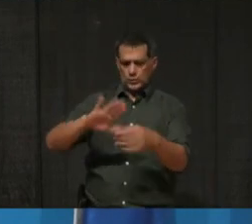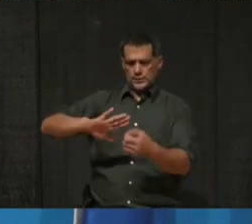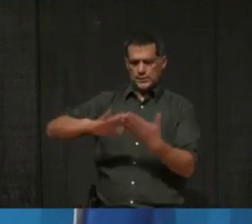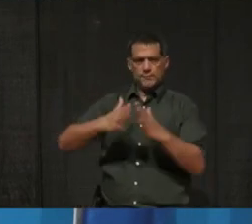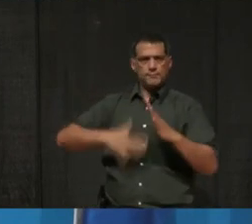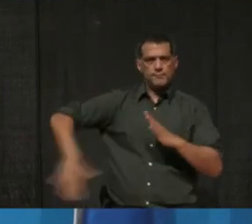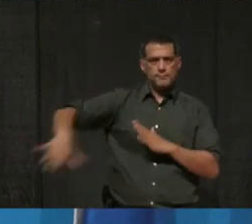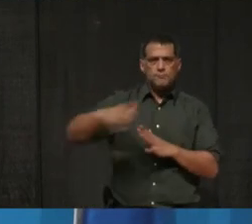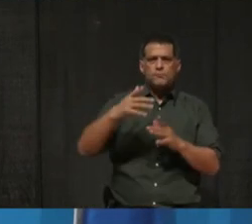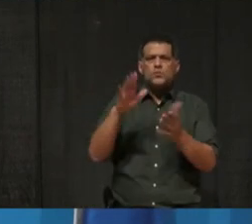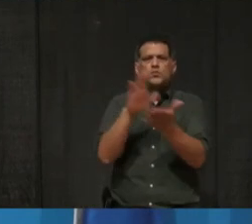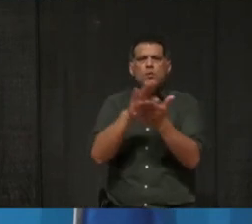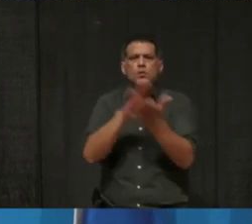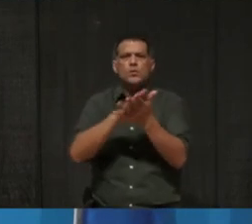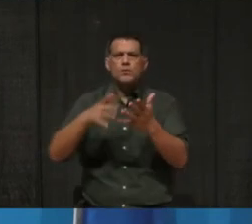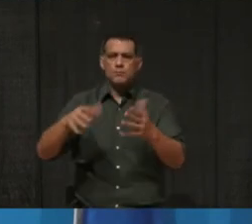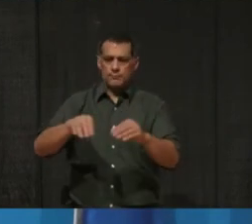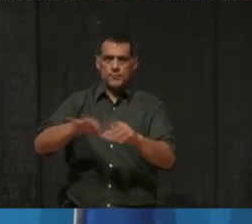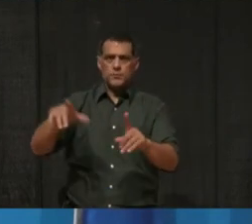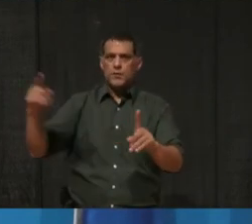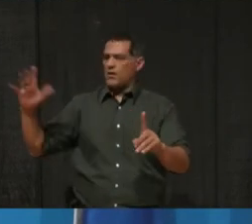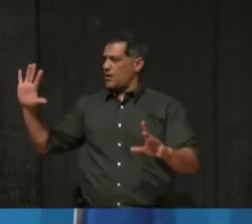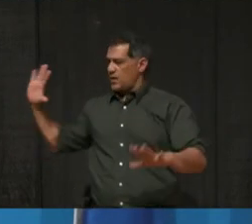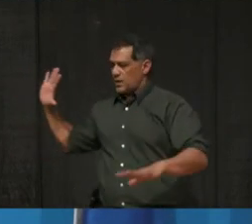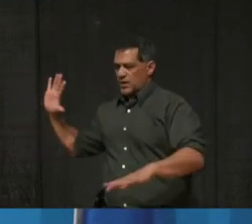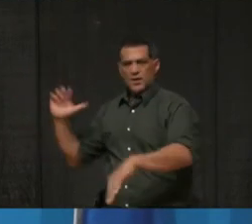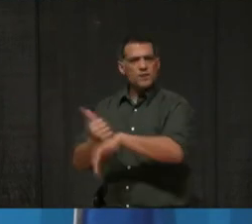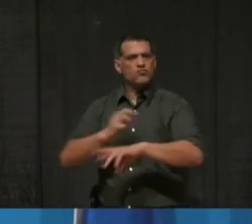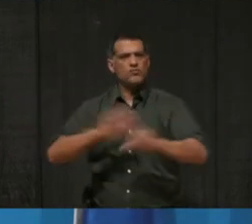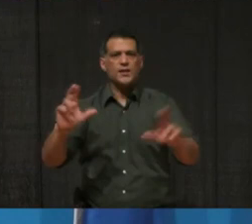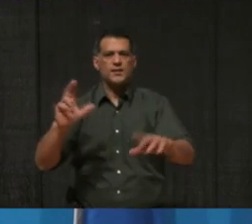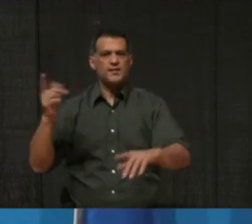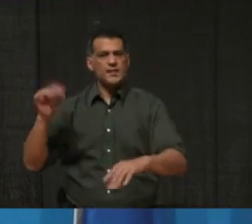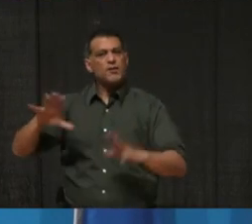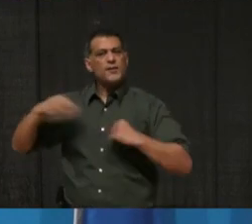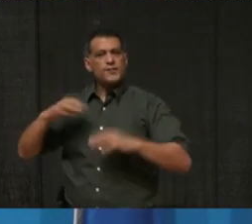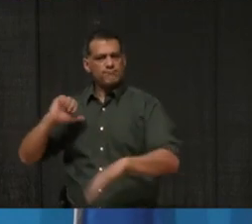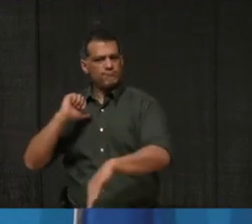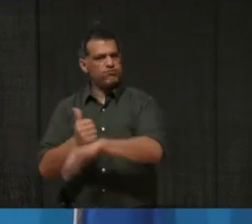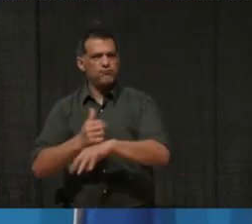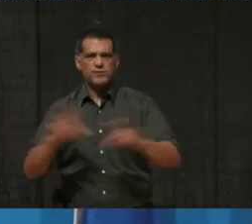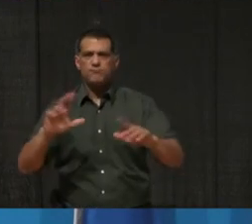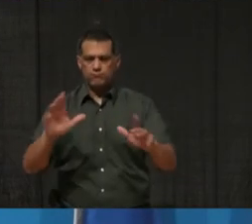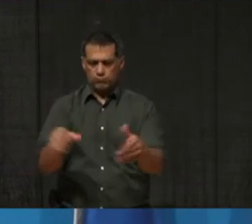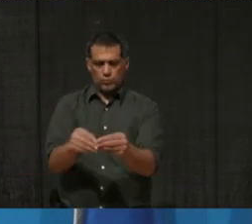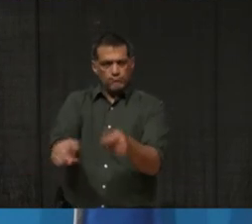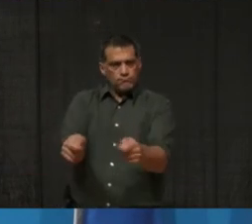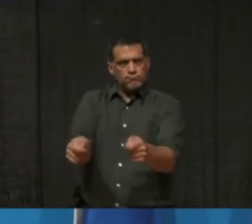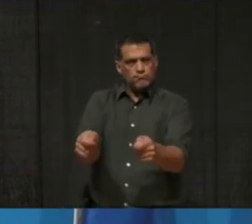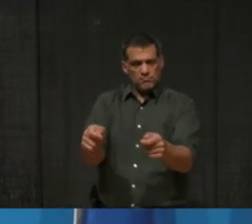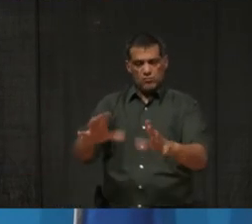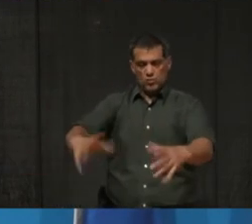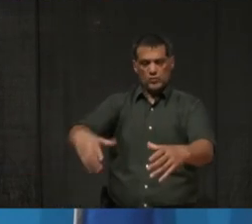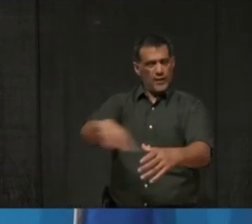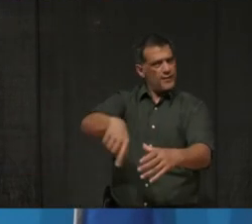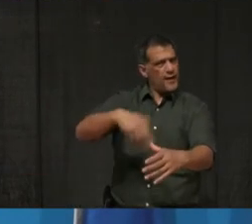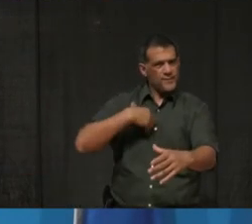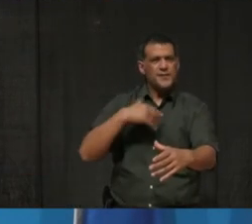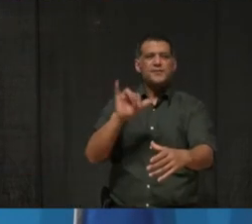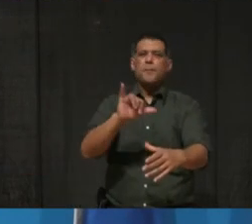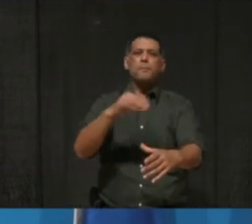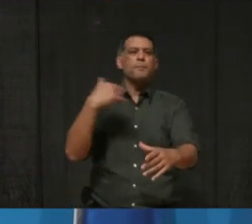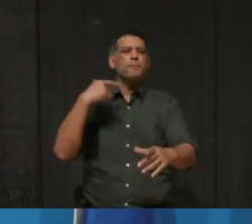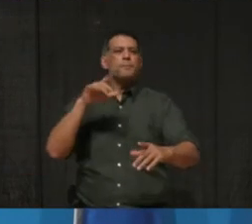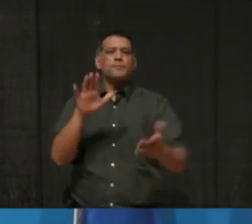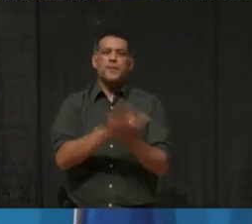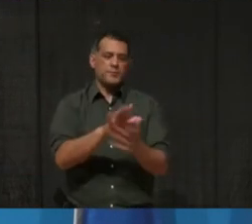and outbreak. It'll allow us to essentially circumscribe the nature of the outbreak more quickly through rapid testing in the same way that we're hoping to do the same with